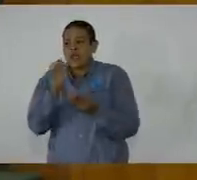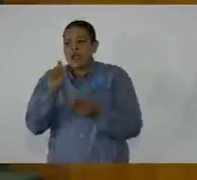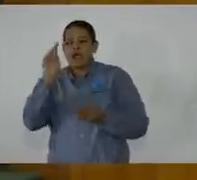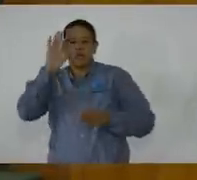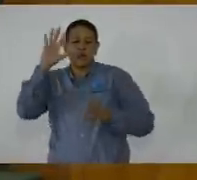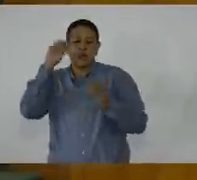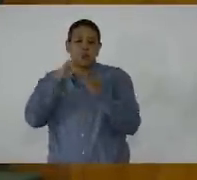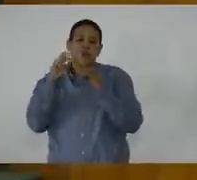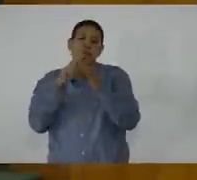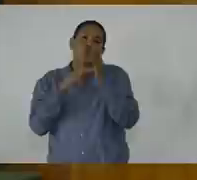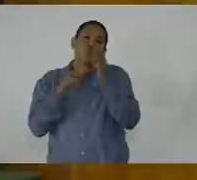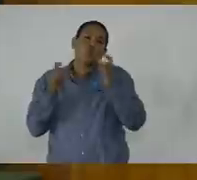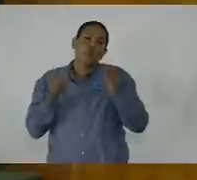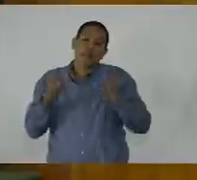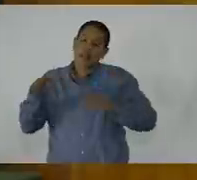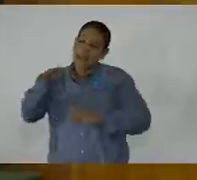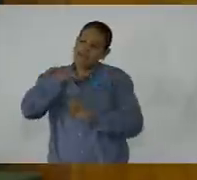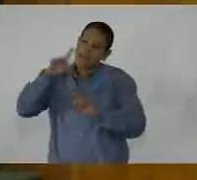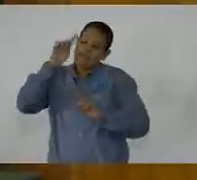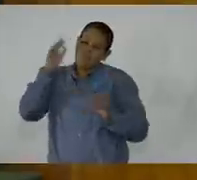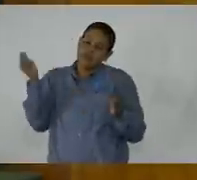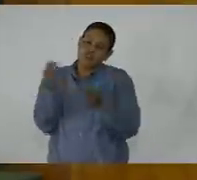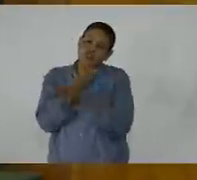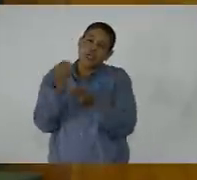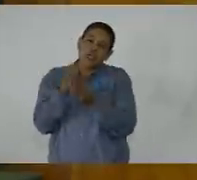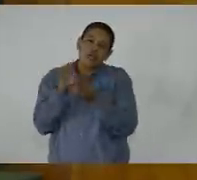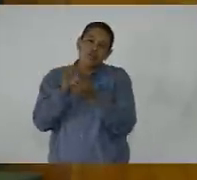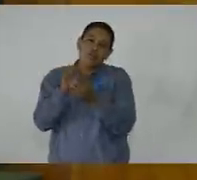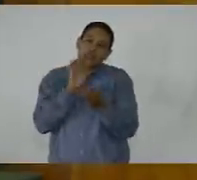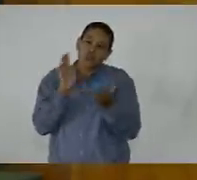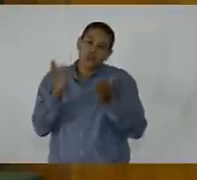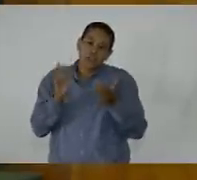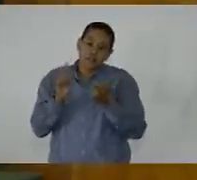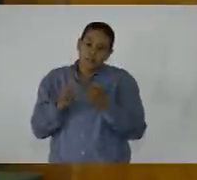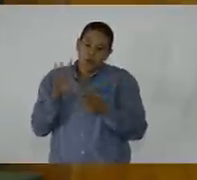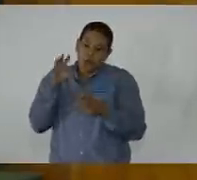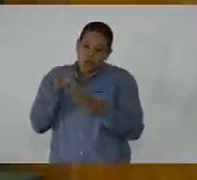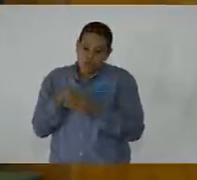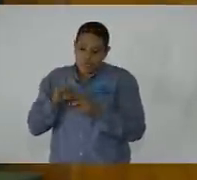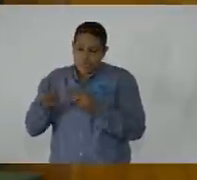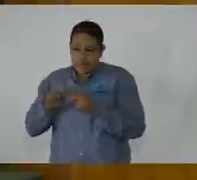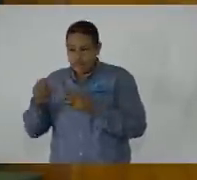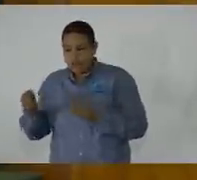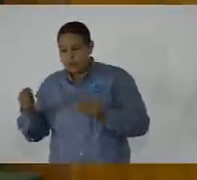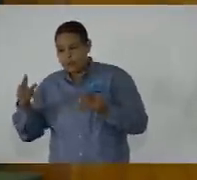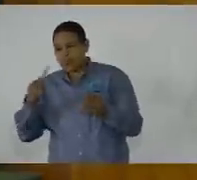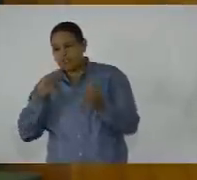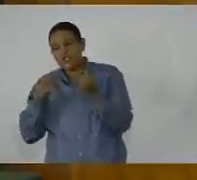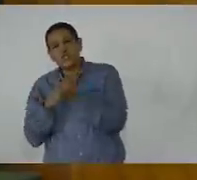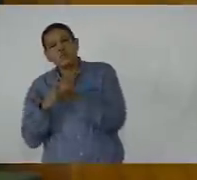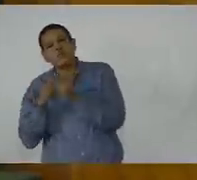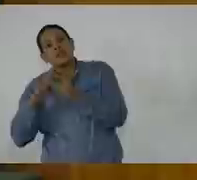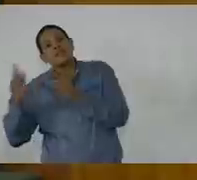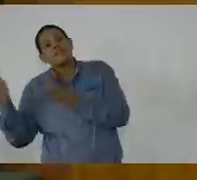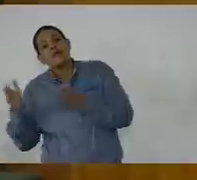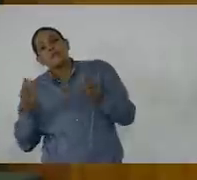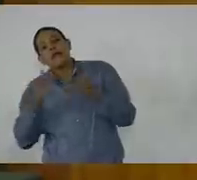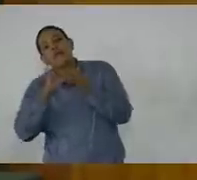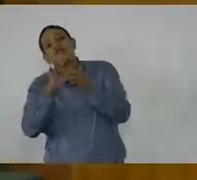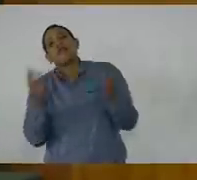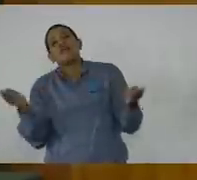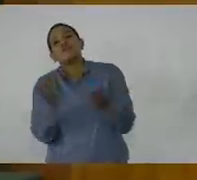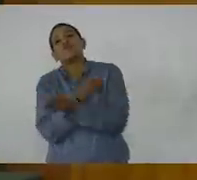include regulatory environments for trading in services and contain provisions that support initiatives related to